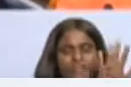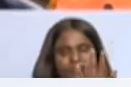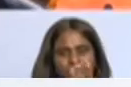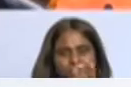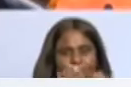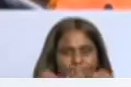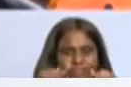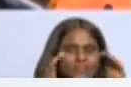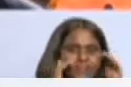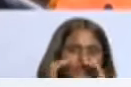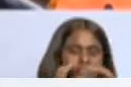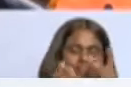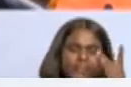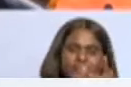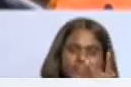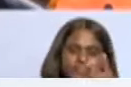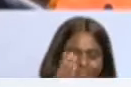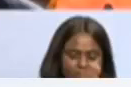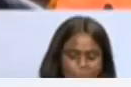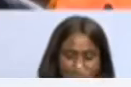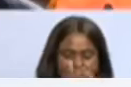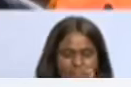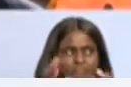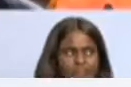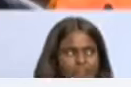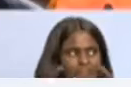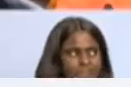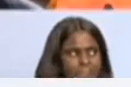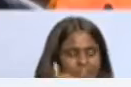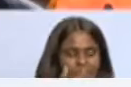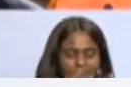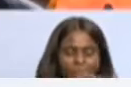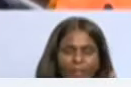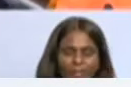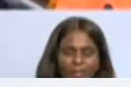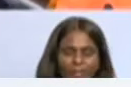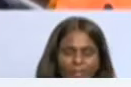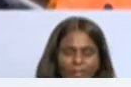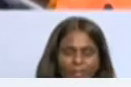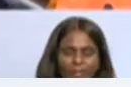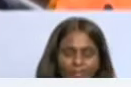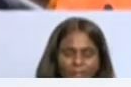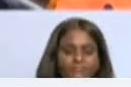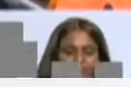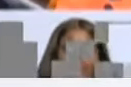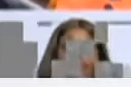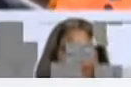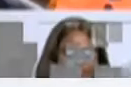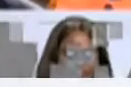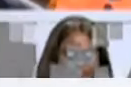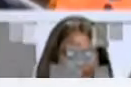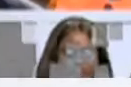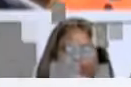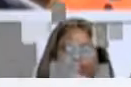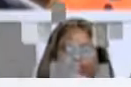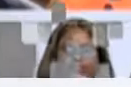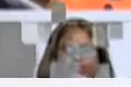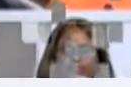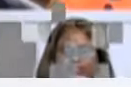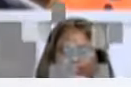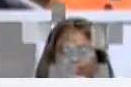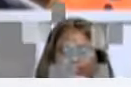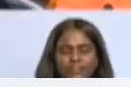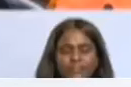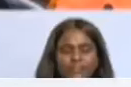and communication technology infrastructure and digital capabilities to enhance digital inclusion and the